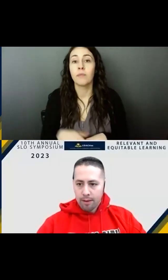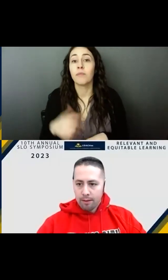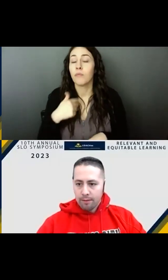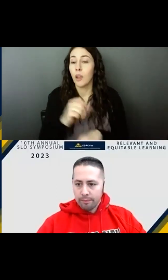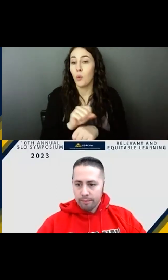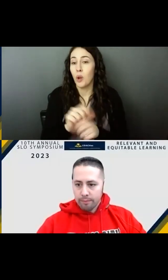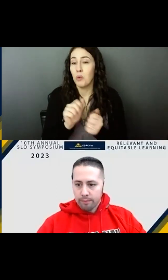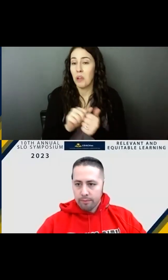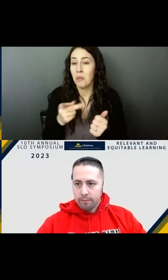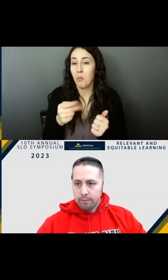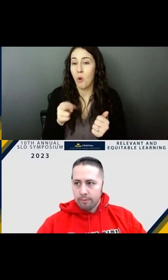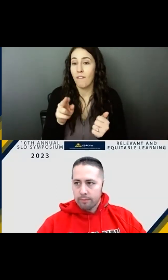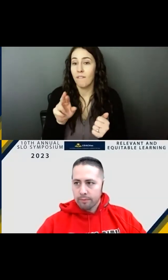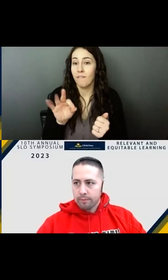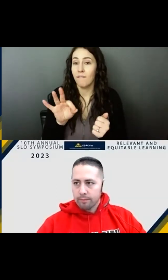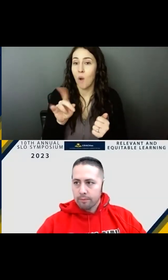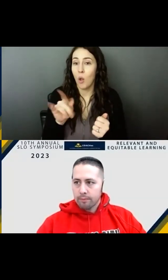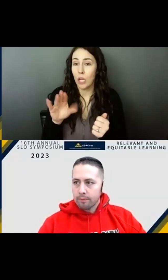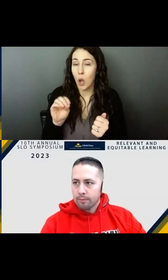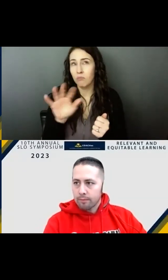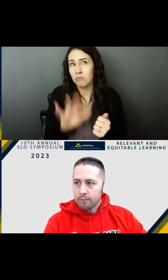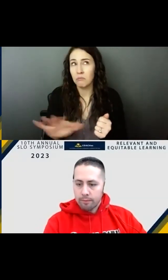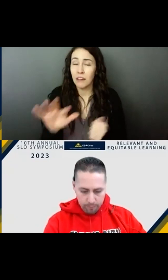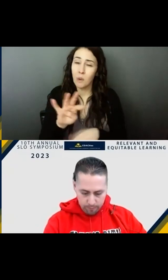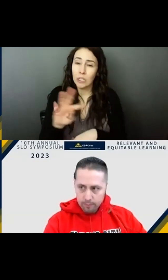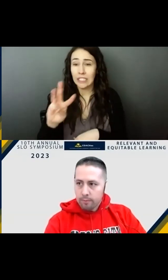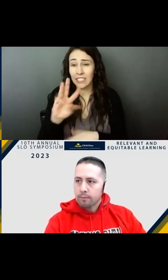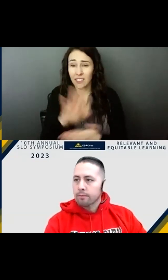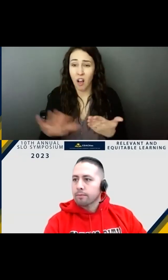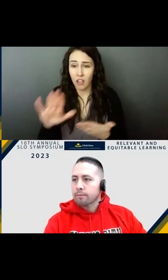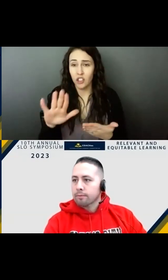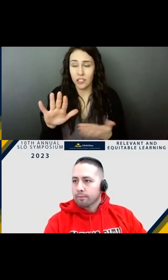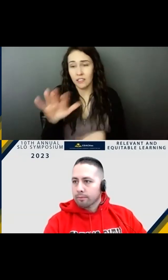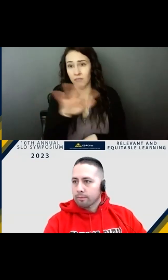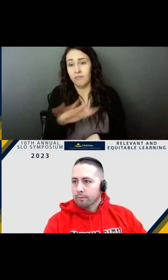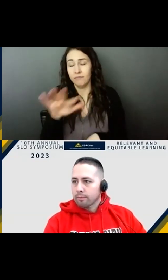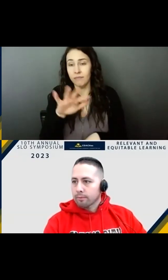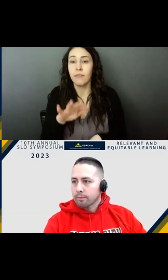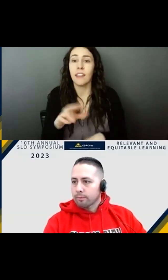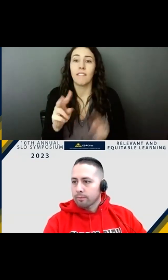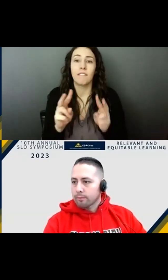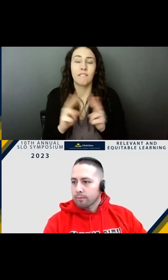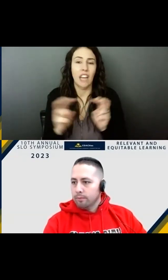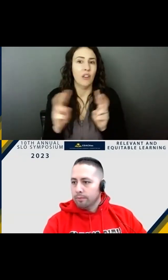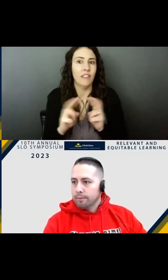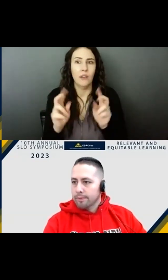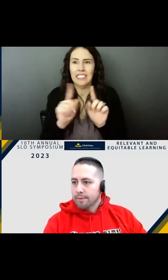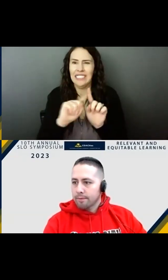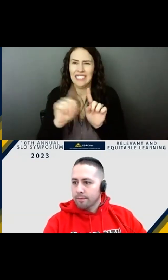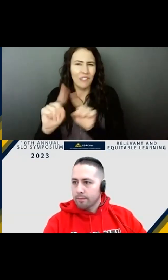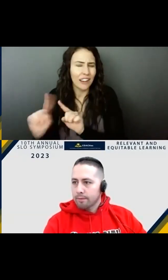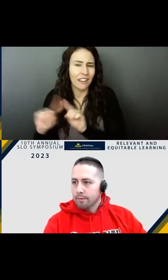of about 46 colleges across that region. Very, very different colleges, very, very